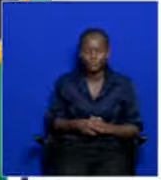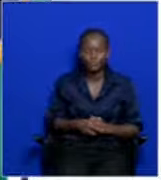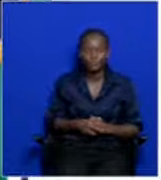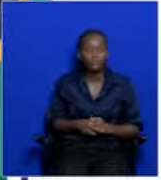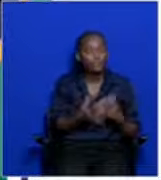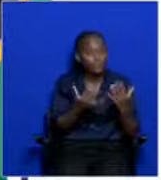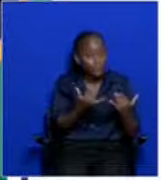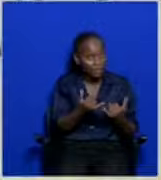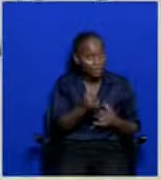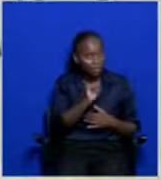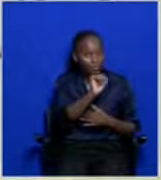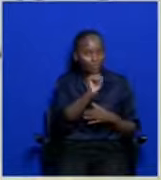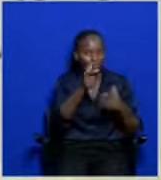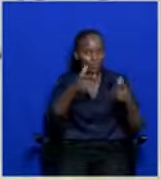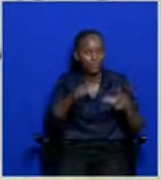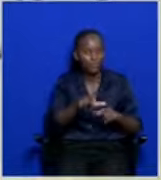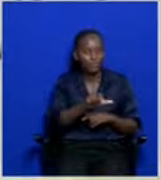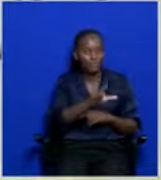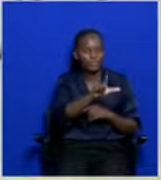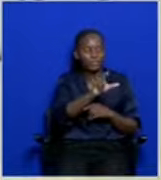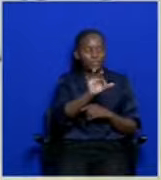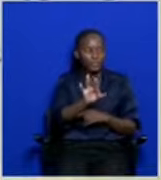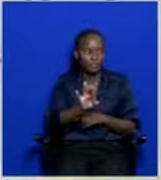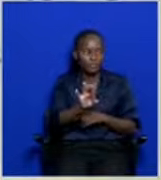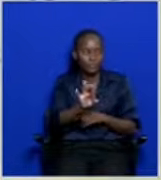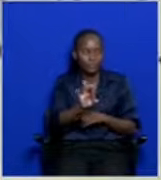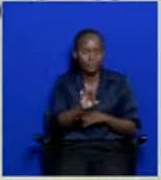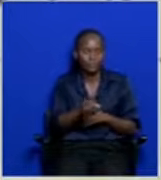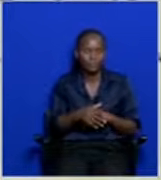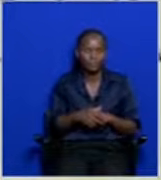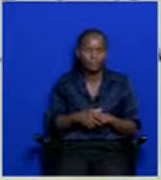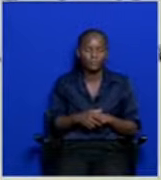say you attach